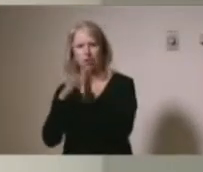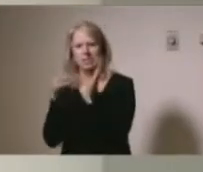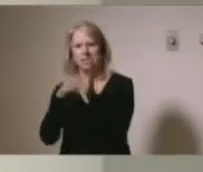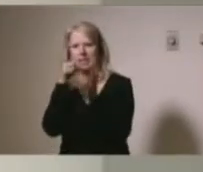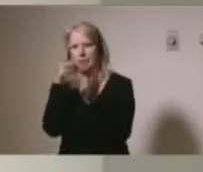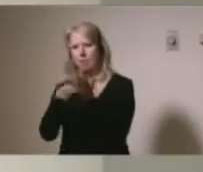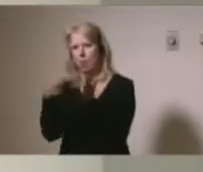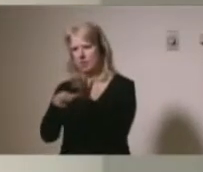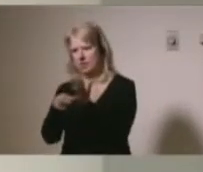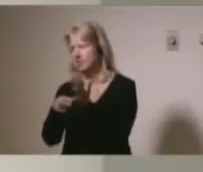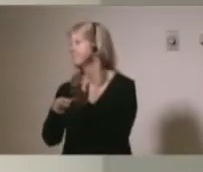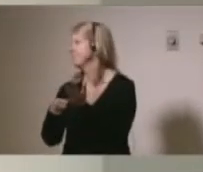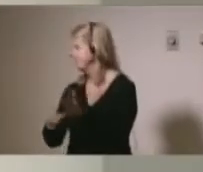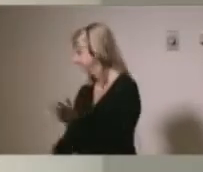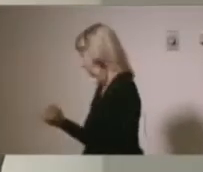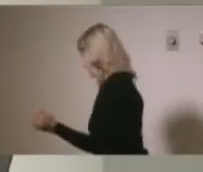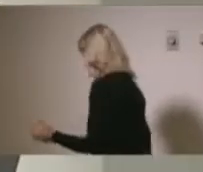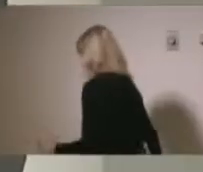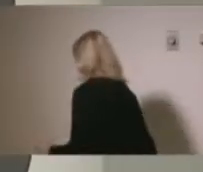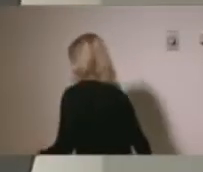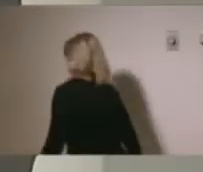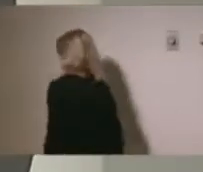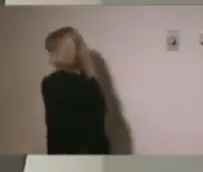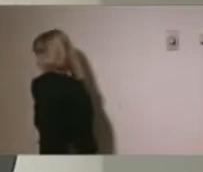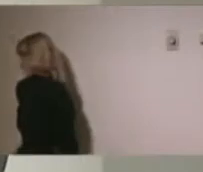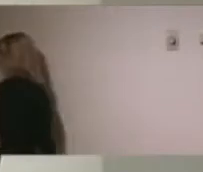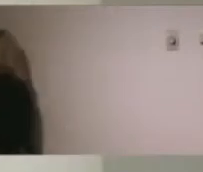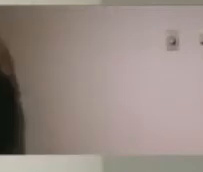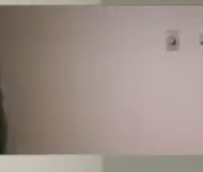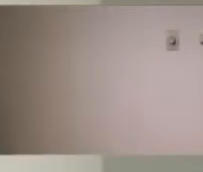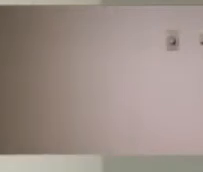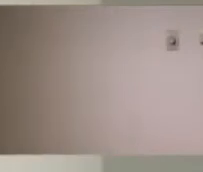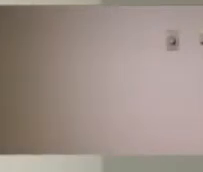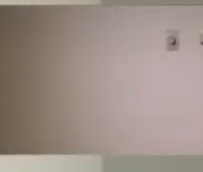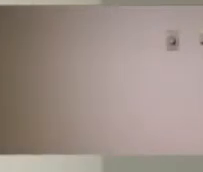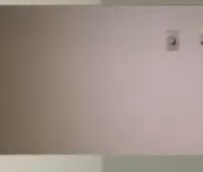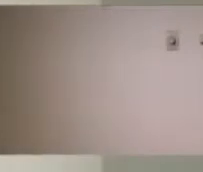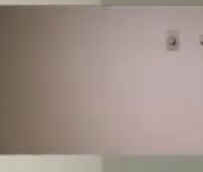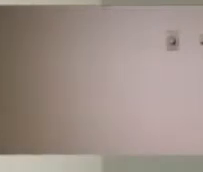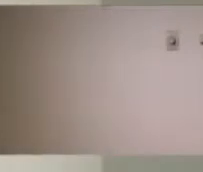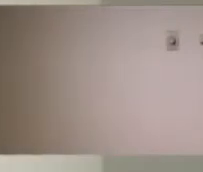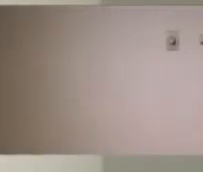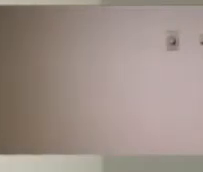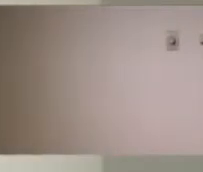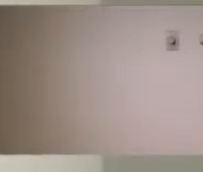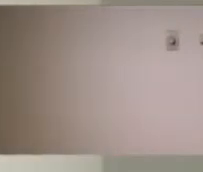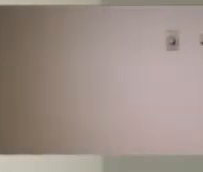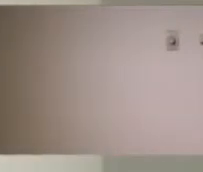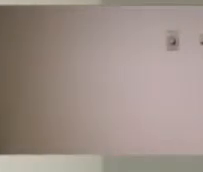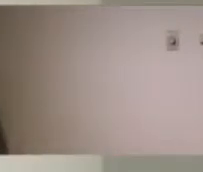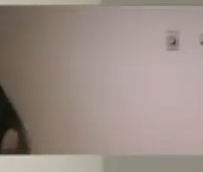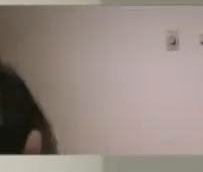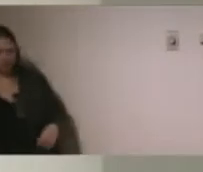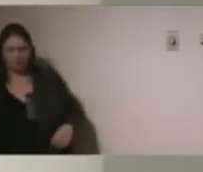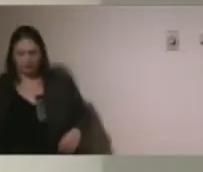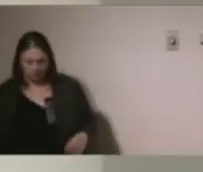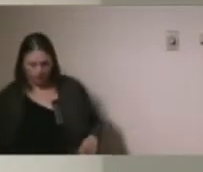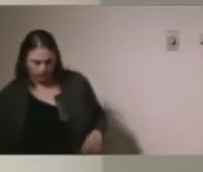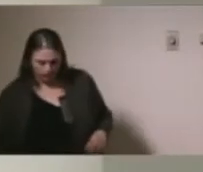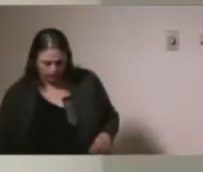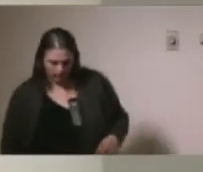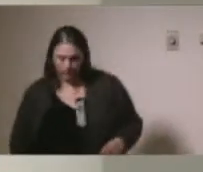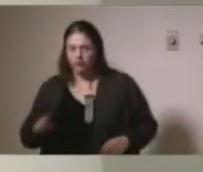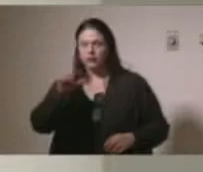In 2013, Kiwibank made most of New Zealand Post Group's profit. New Zealand Post